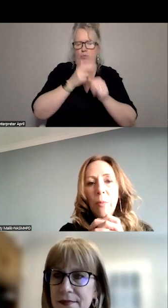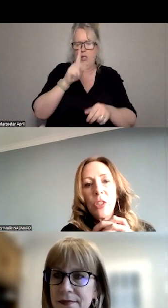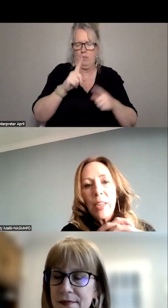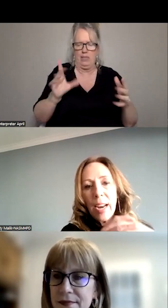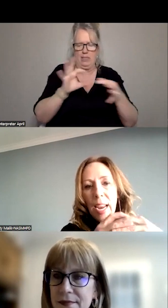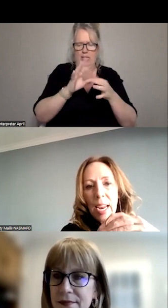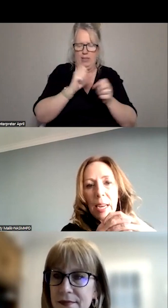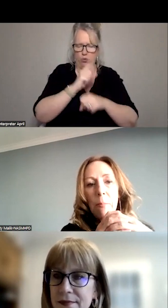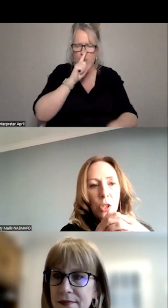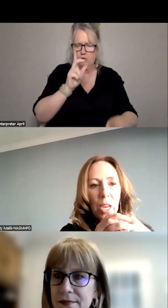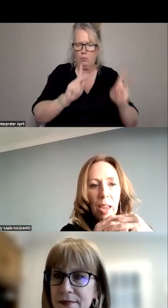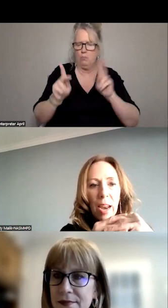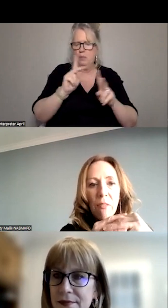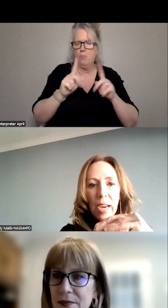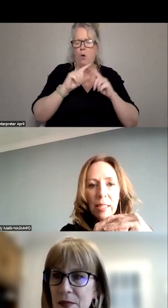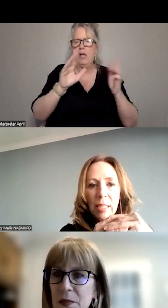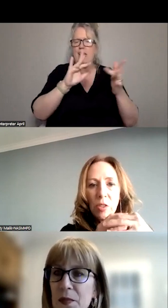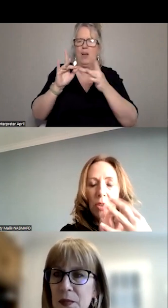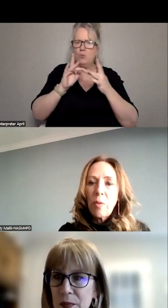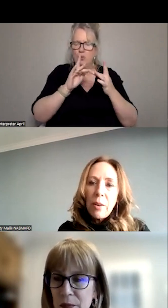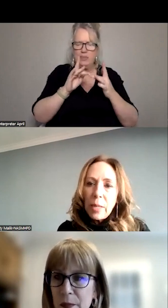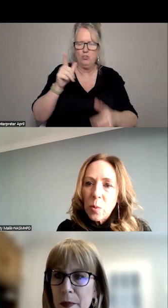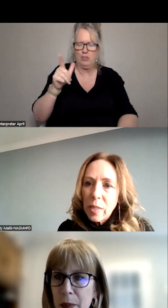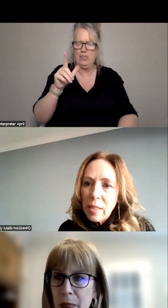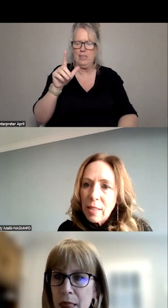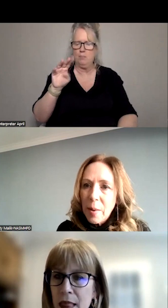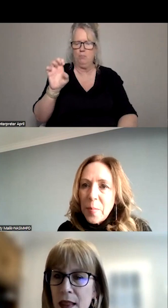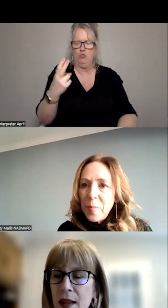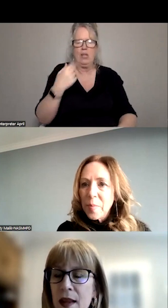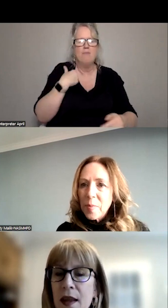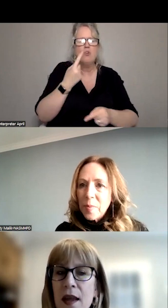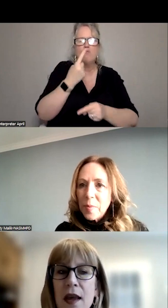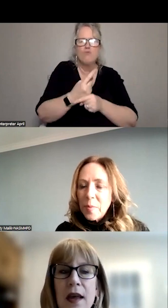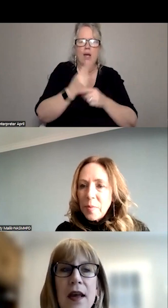people outreach in 988 in Michigan have access to the right resources?